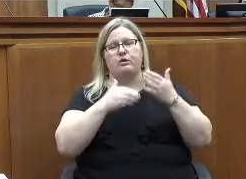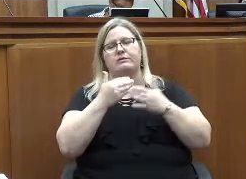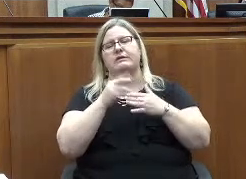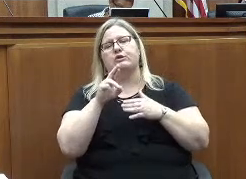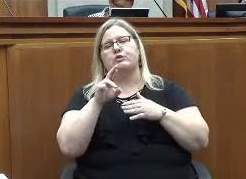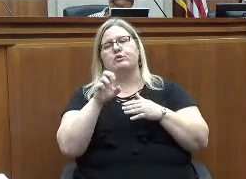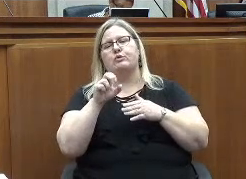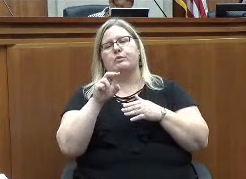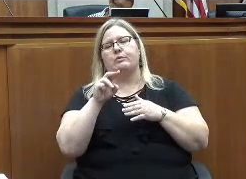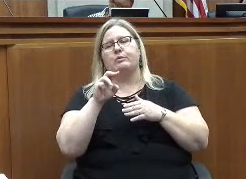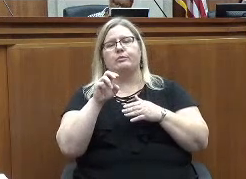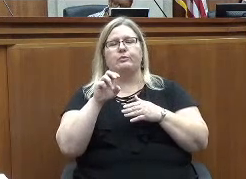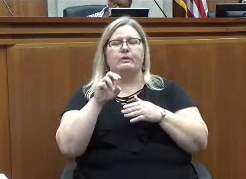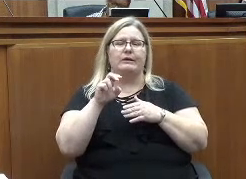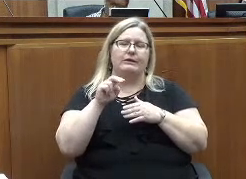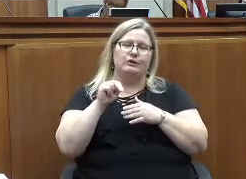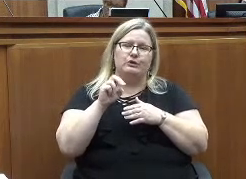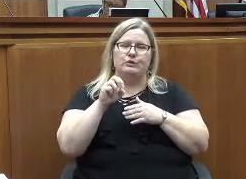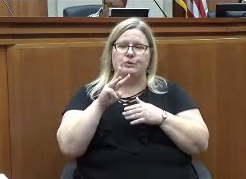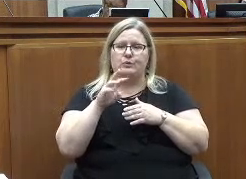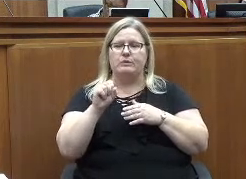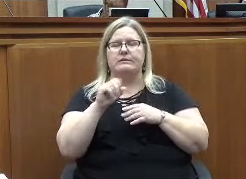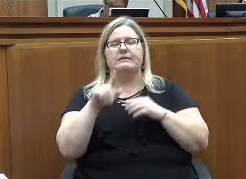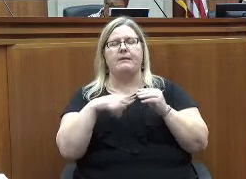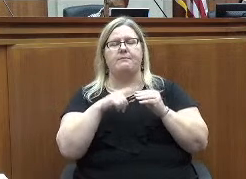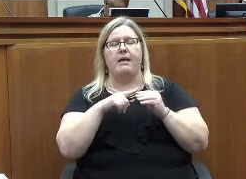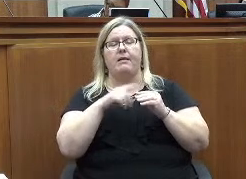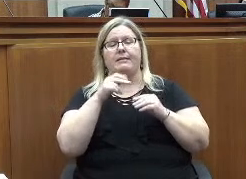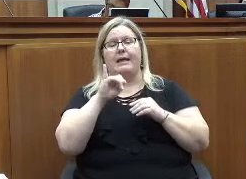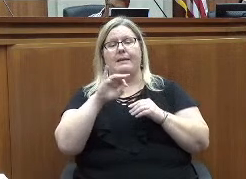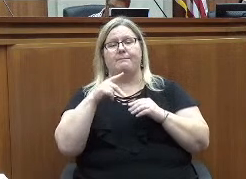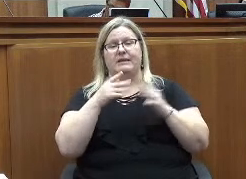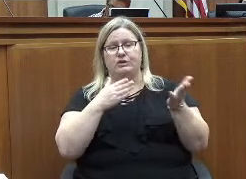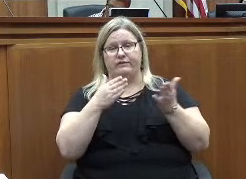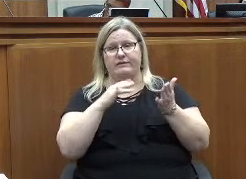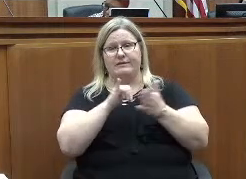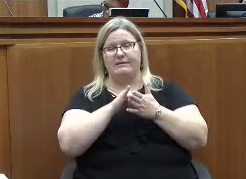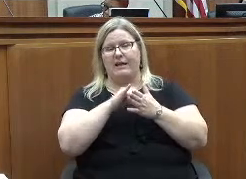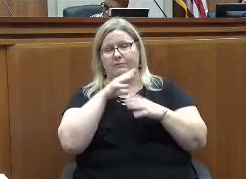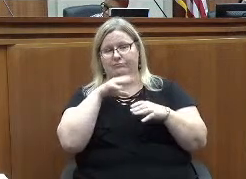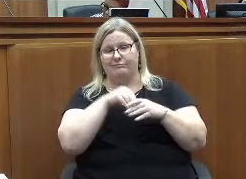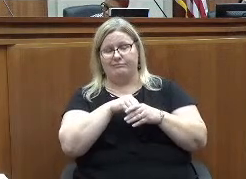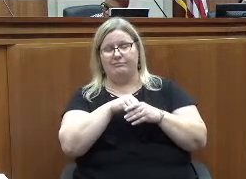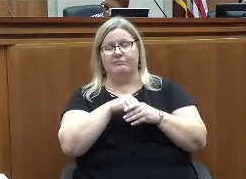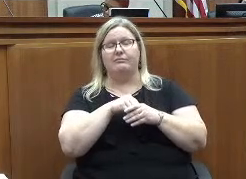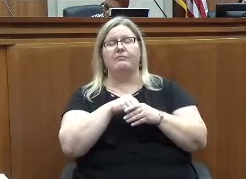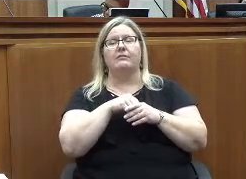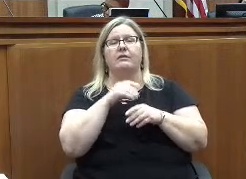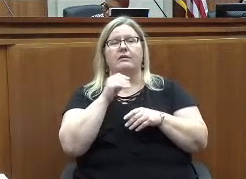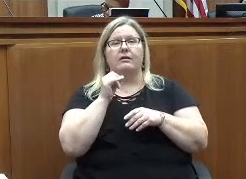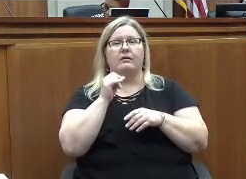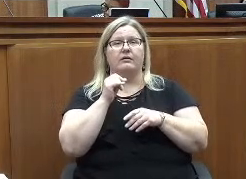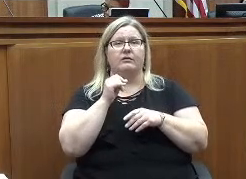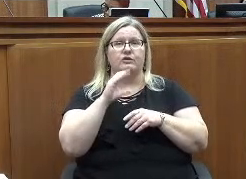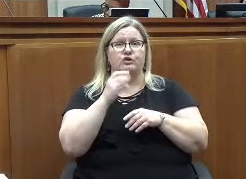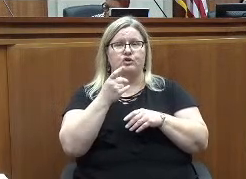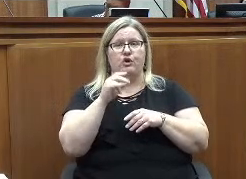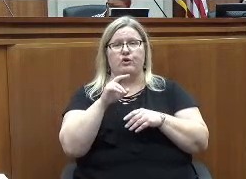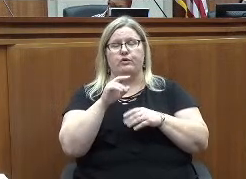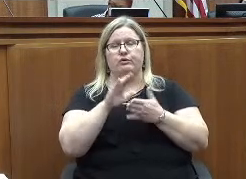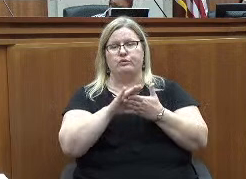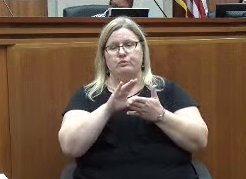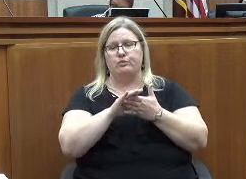process around the provision of IEP services, which is part of the charter school